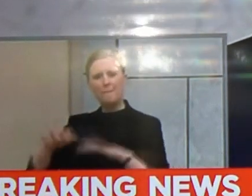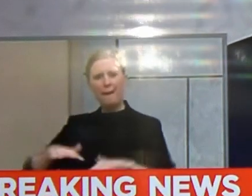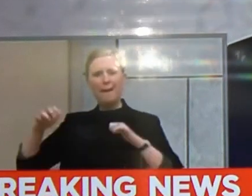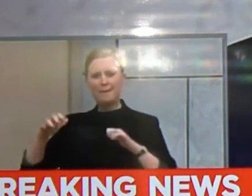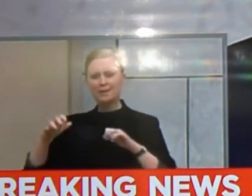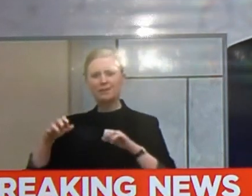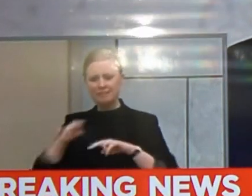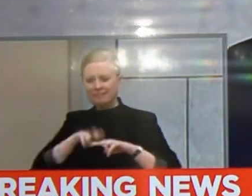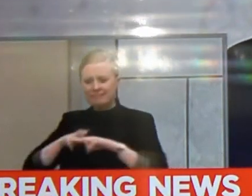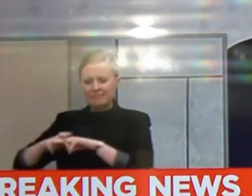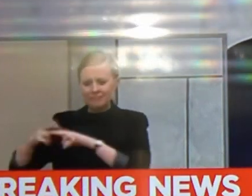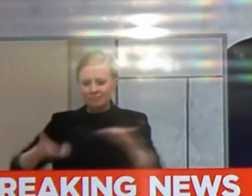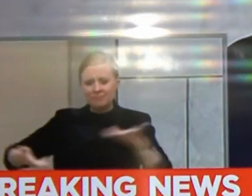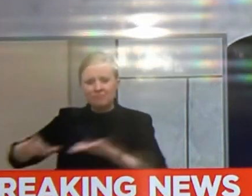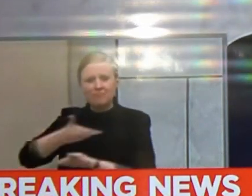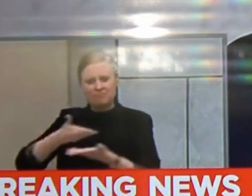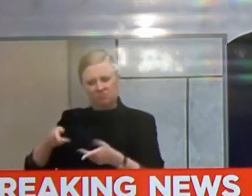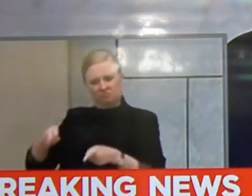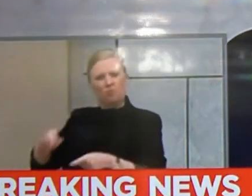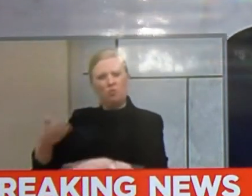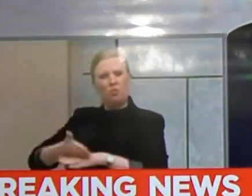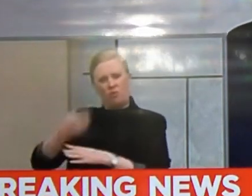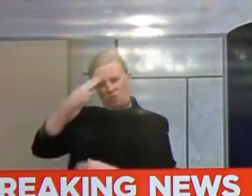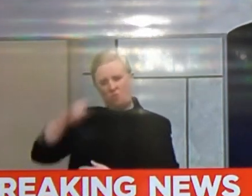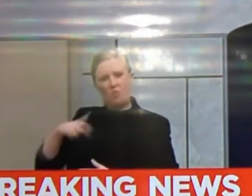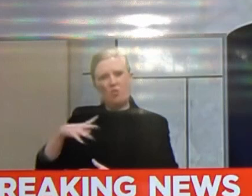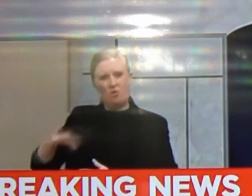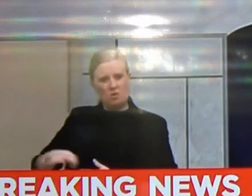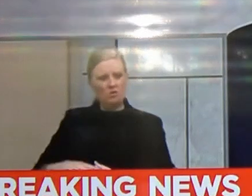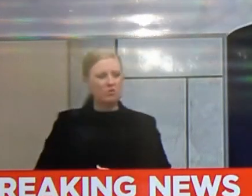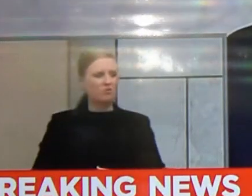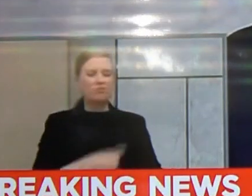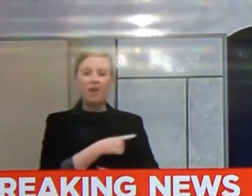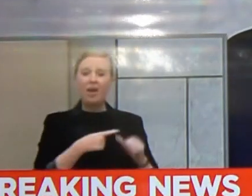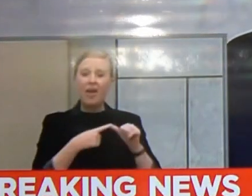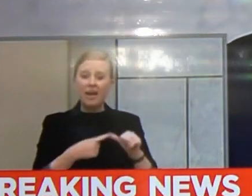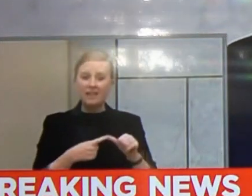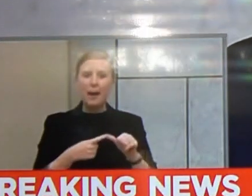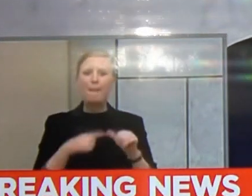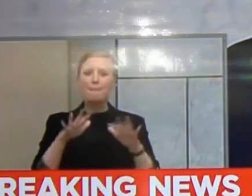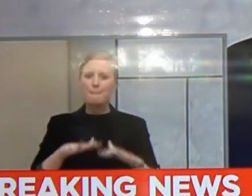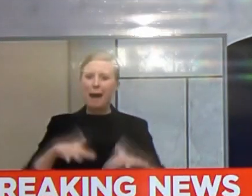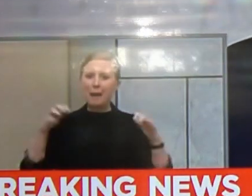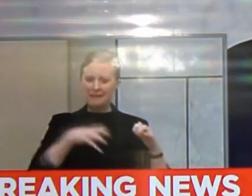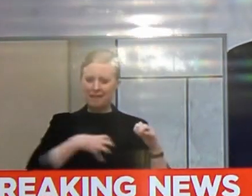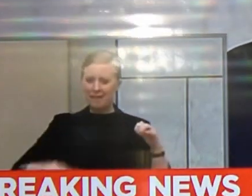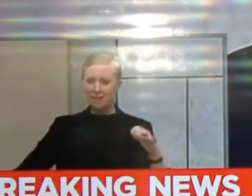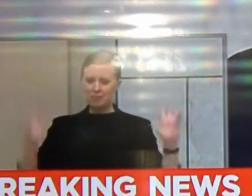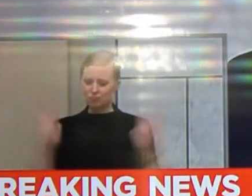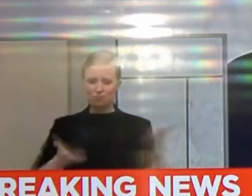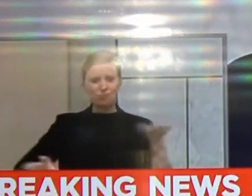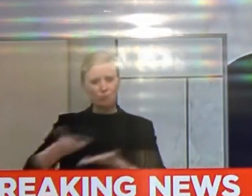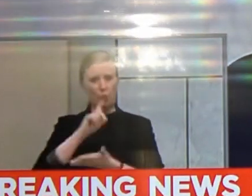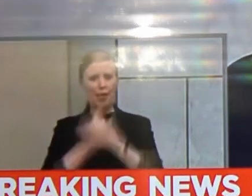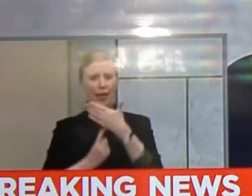will resume this week, and Parliament will be called and will do the work it needs to during the course of this crisis, and that will